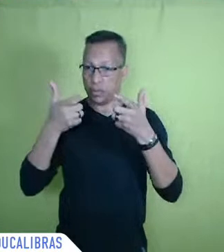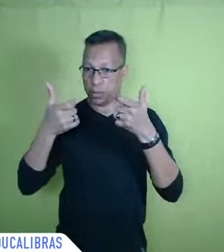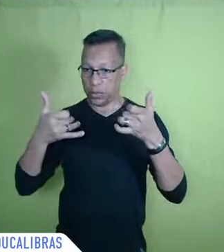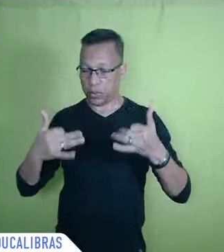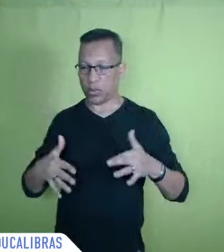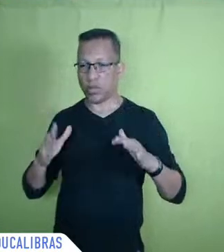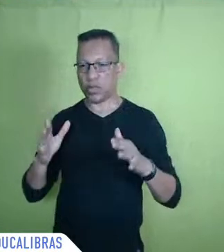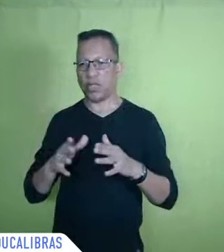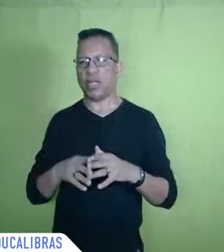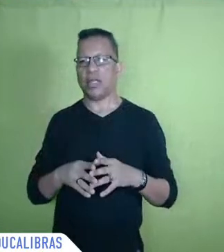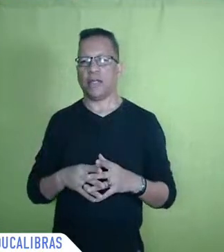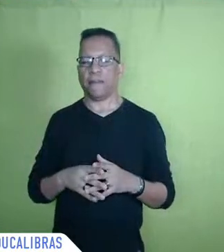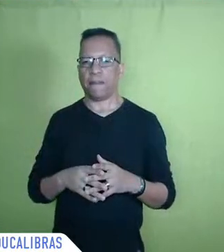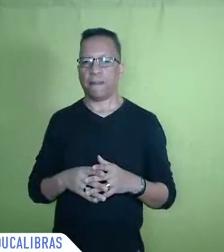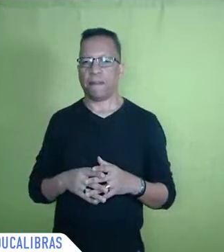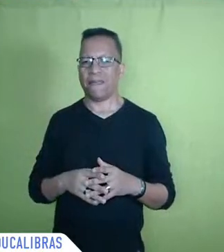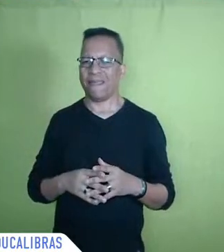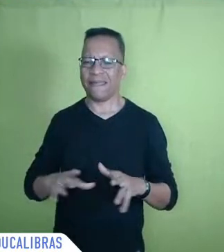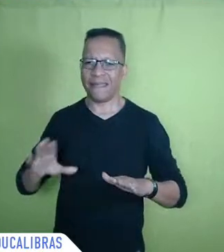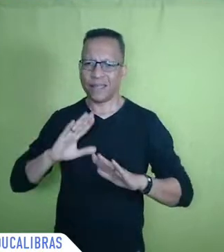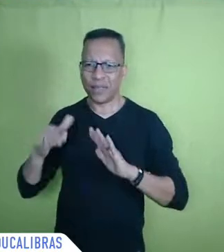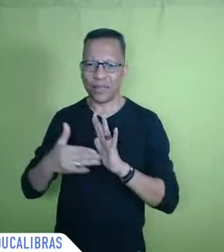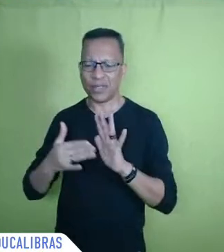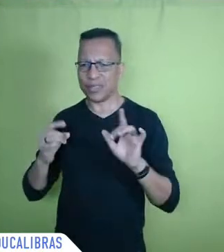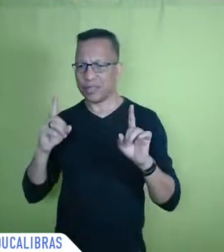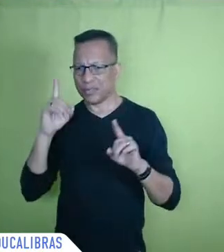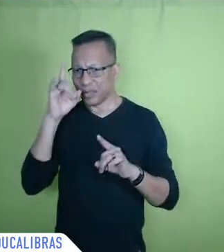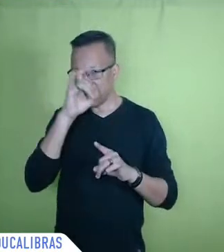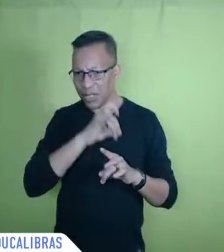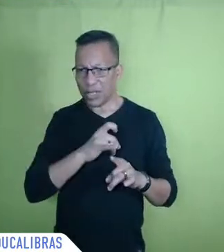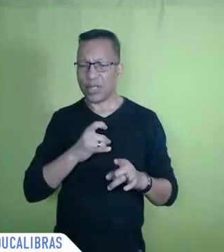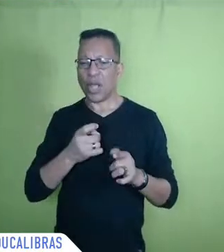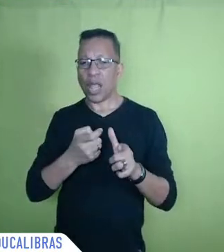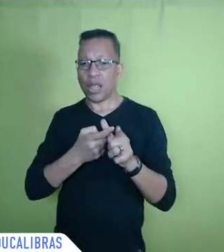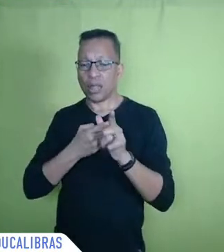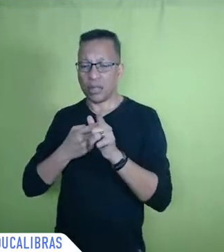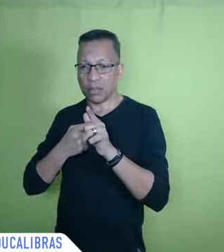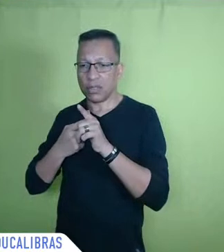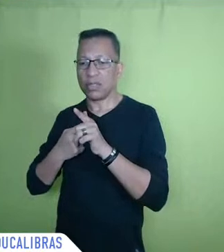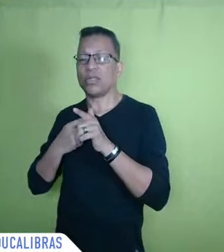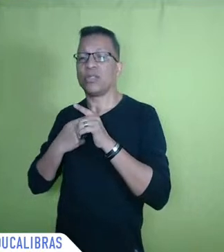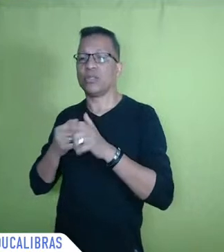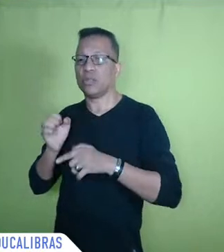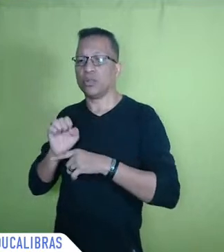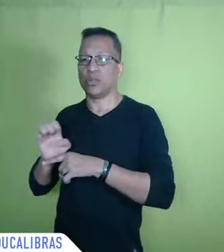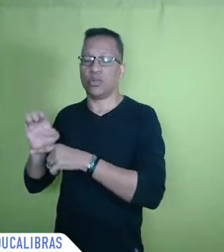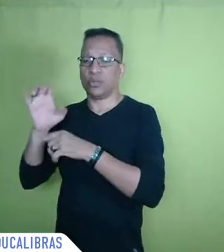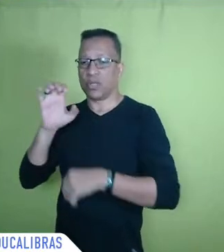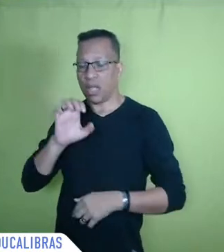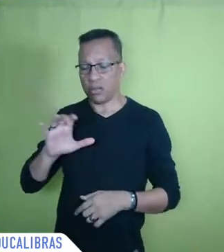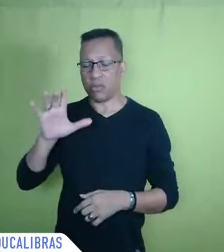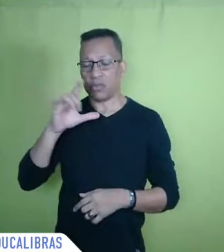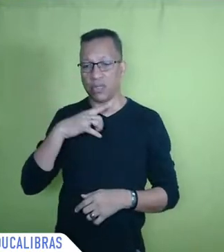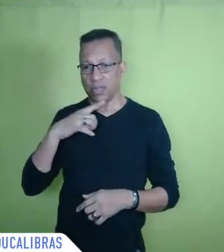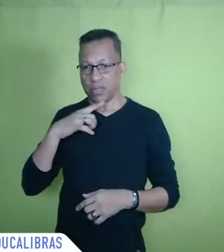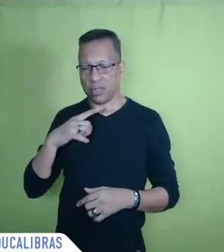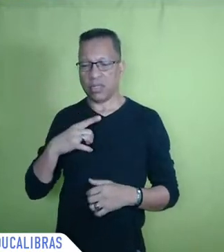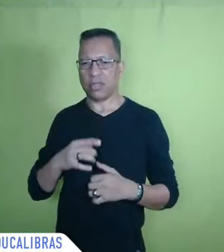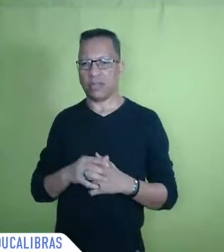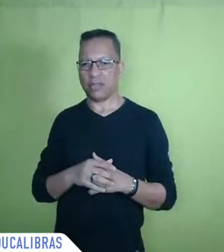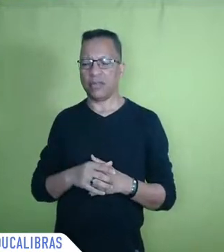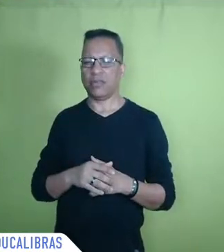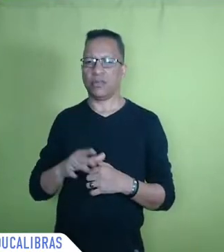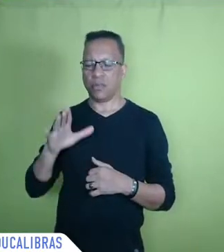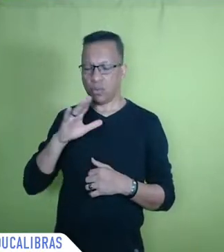as you have mentioned before. Uh, but the resources are still lacking with this complication and